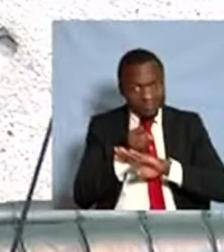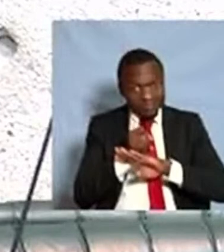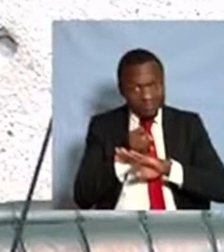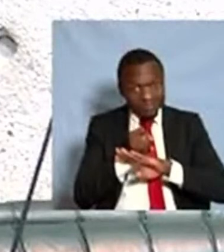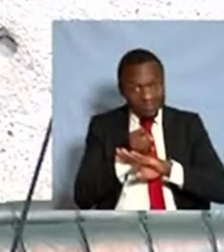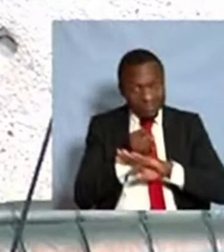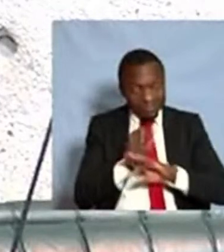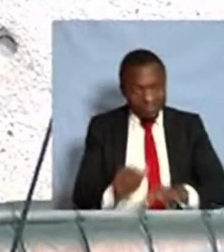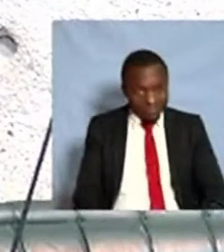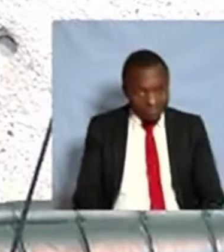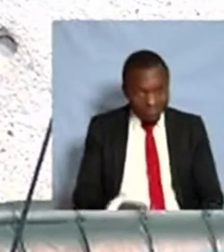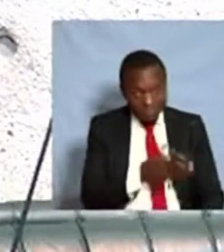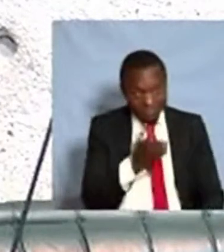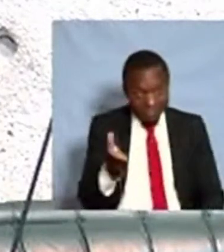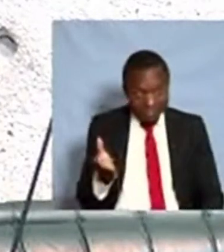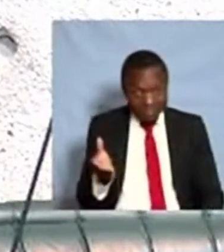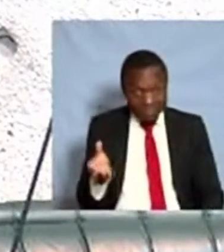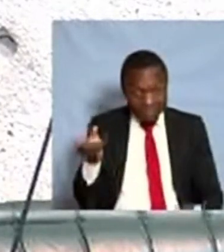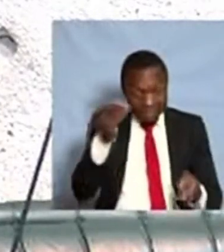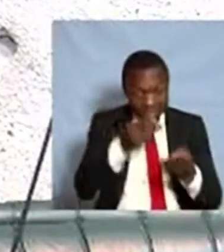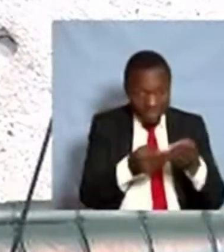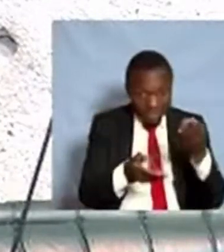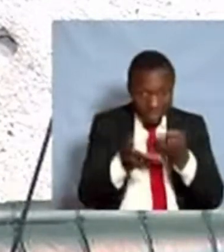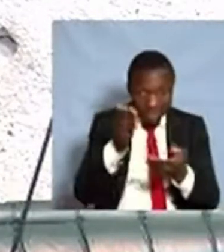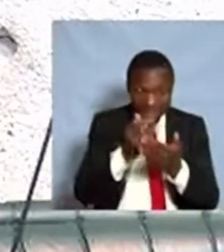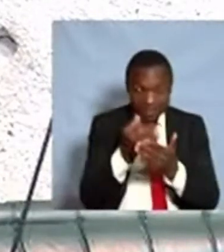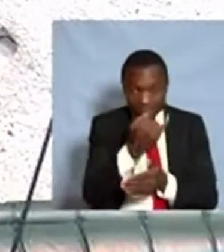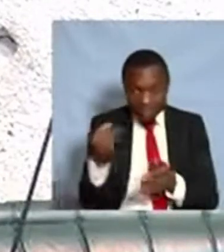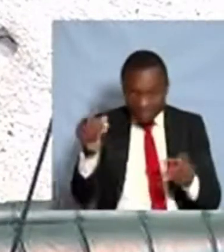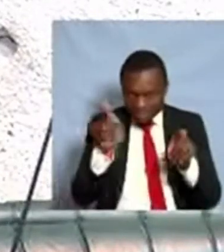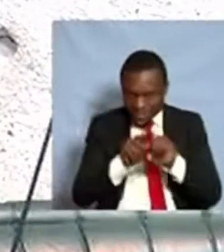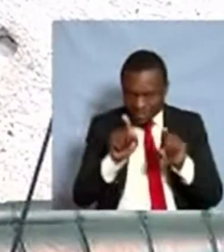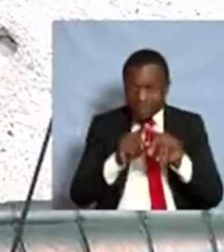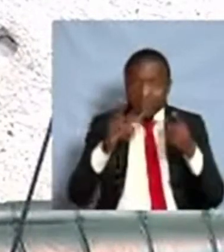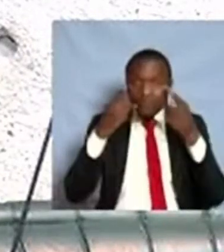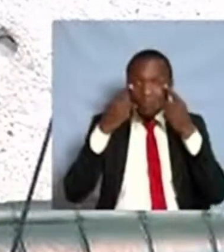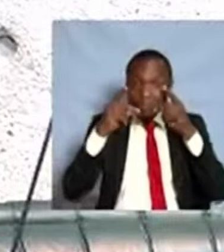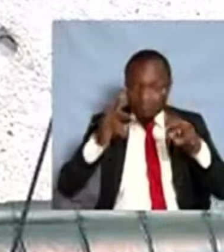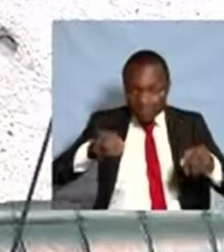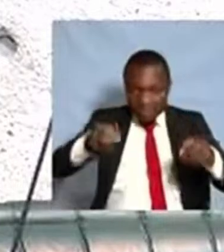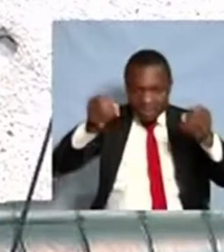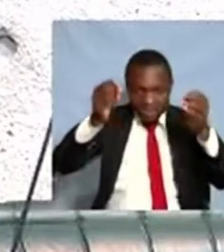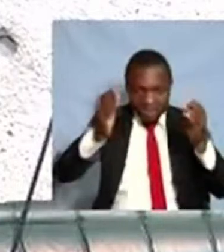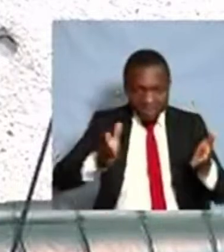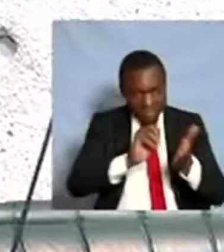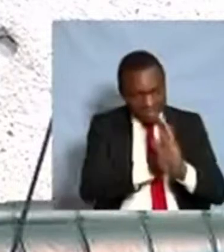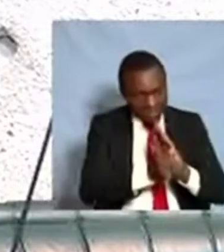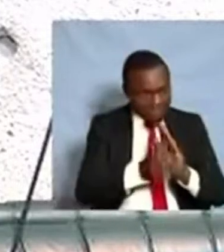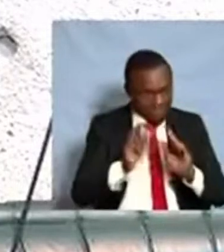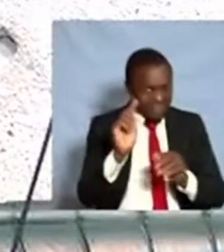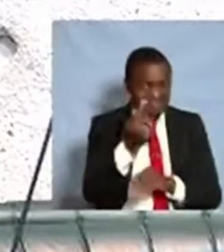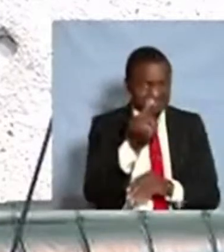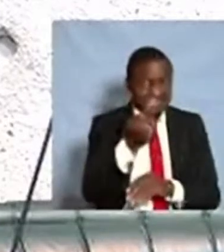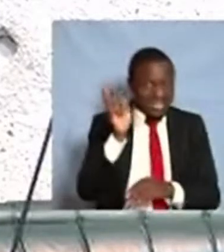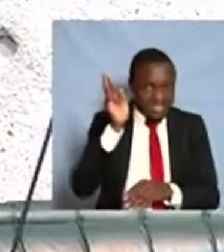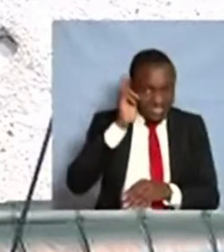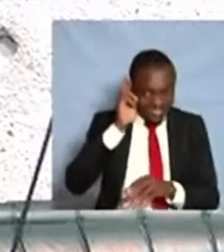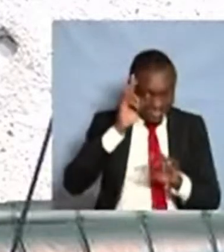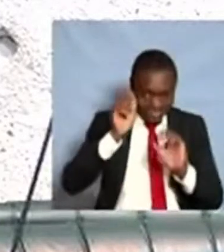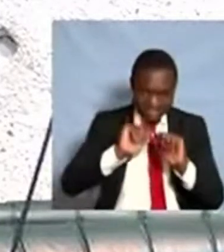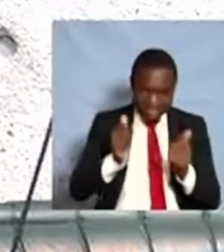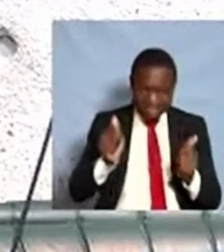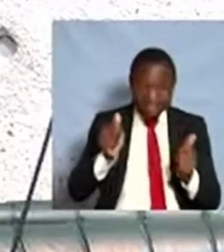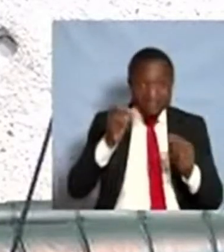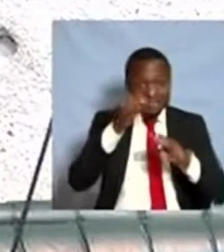in issues that had to do with the amendment of the same Public Order Act. The first one I remember very well, we